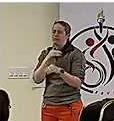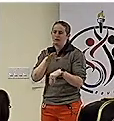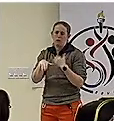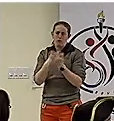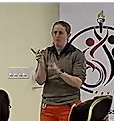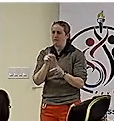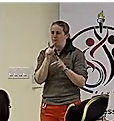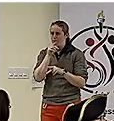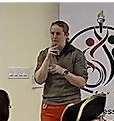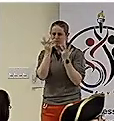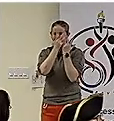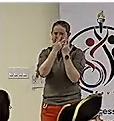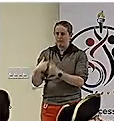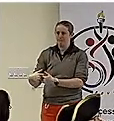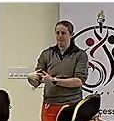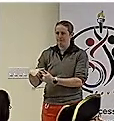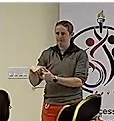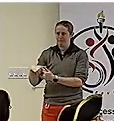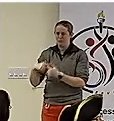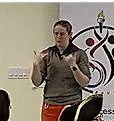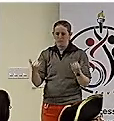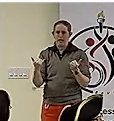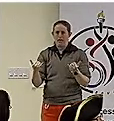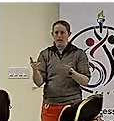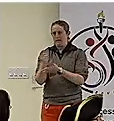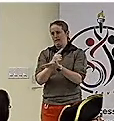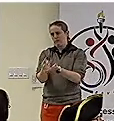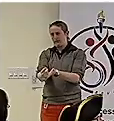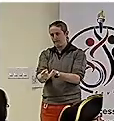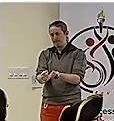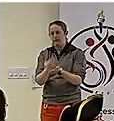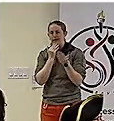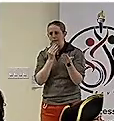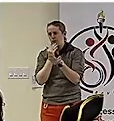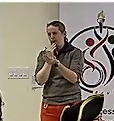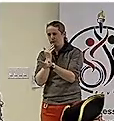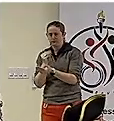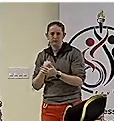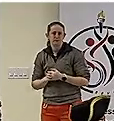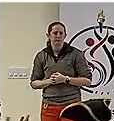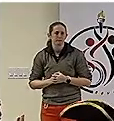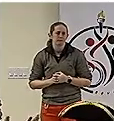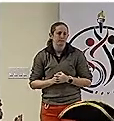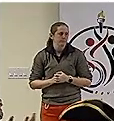organized this award ceremony and the week. Thanks so much.